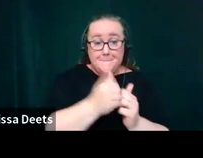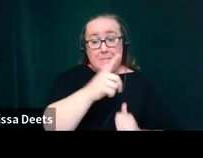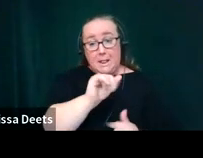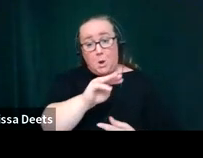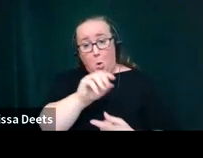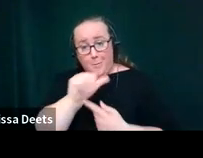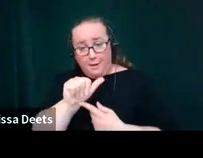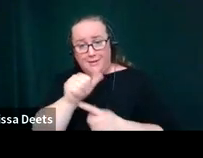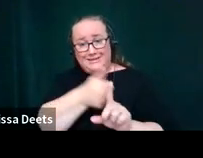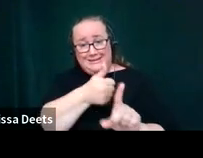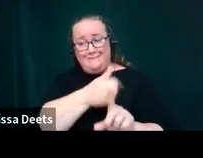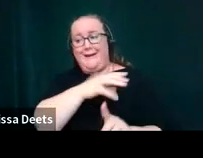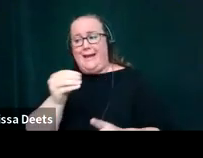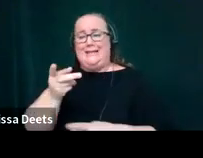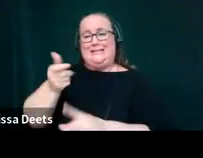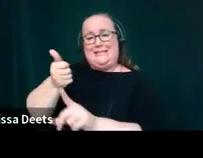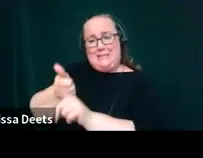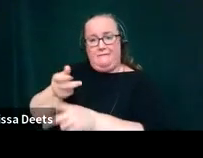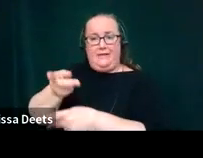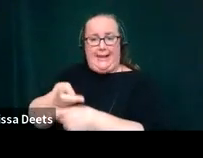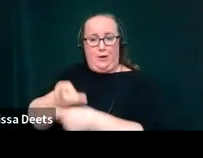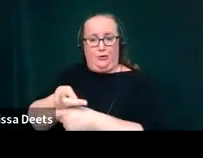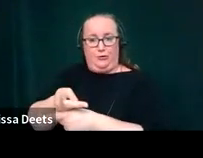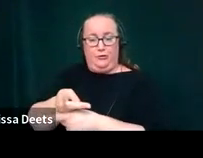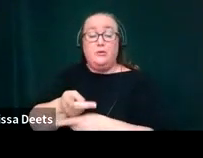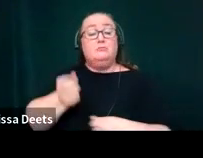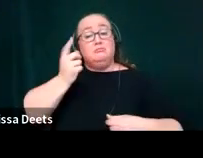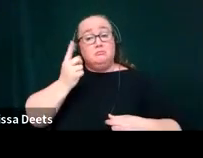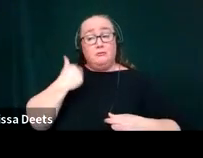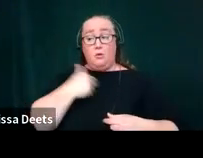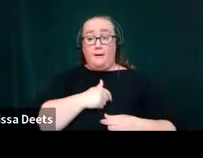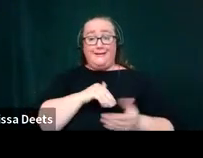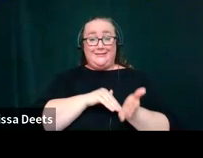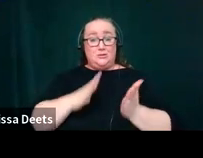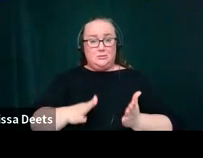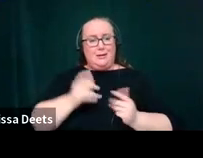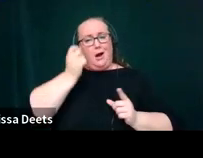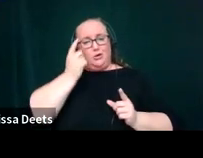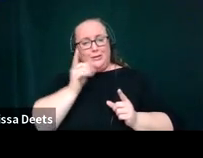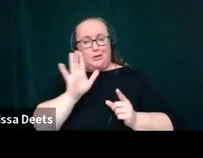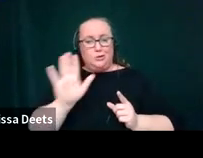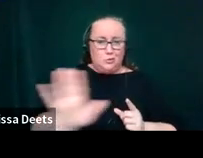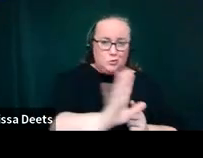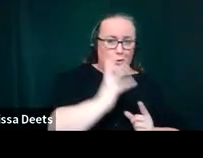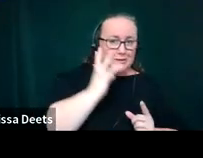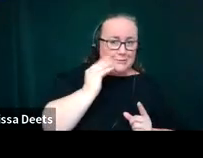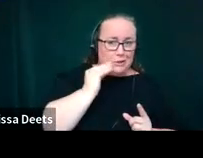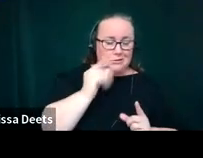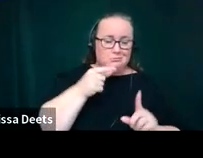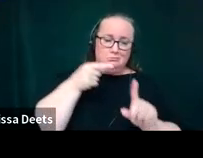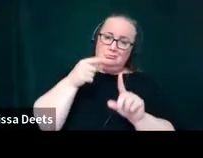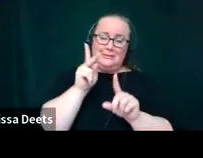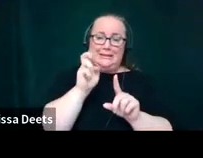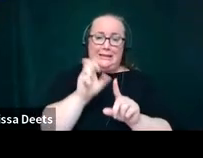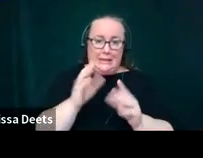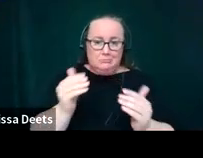to manage self-care. And for physicians, understanding patients' experience is the key step